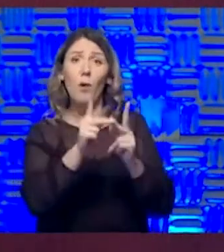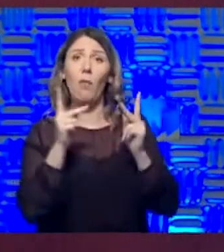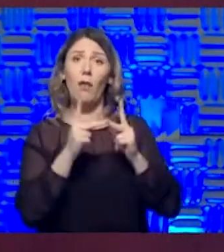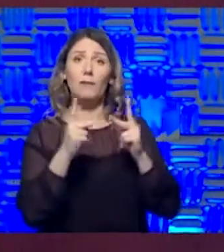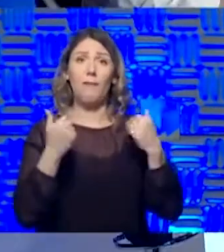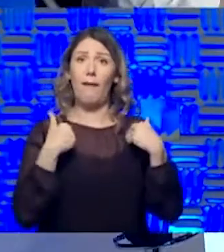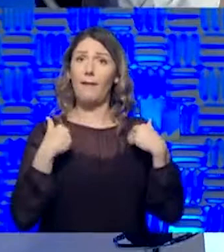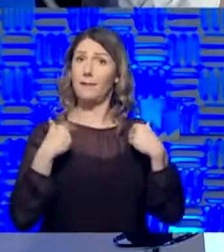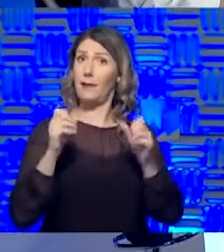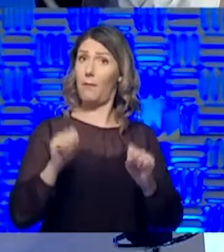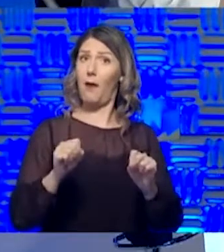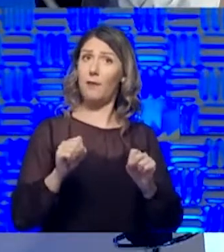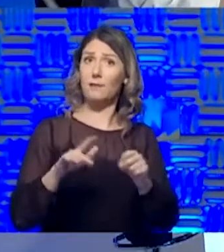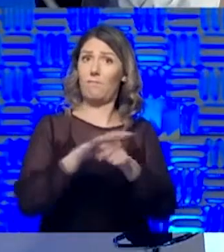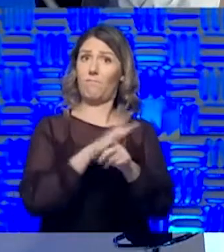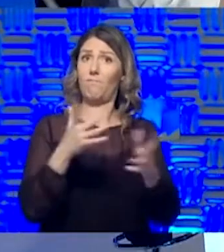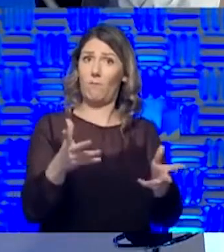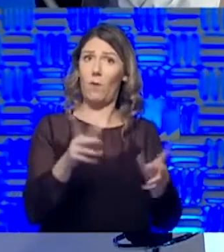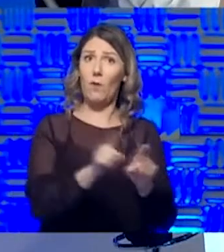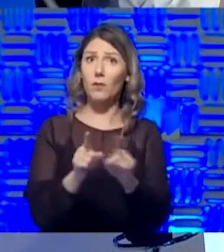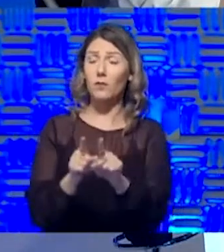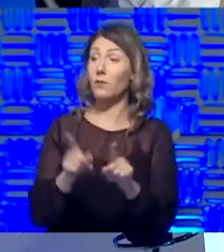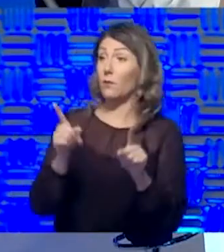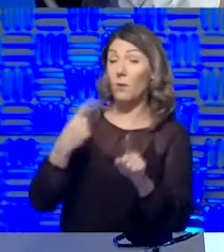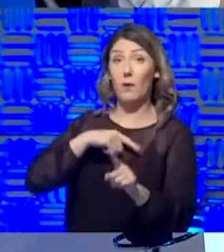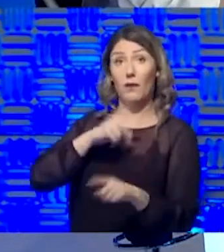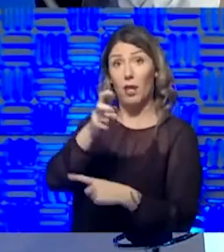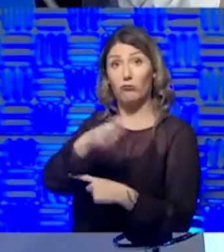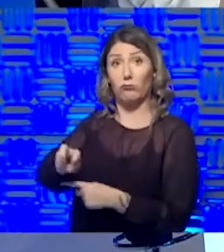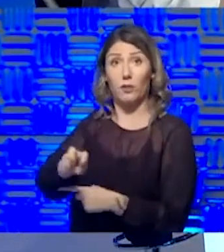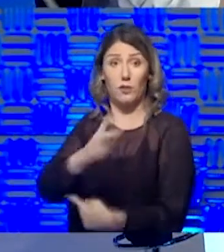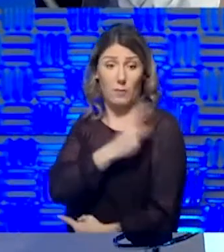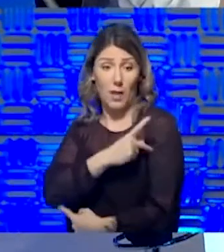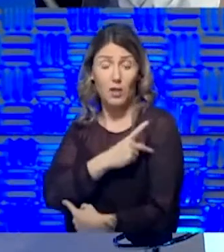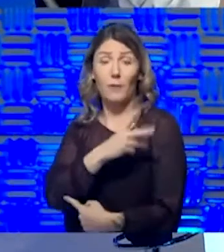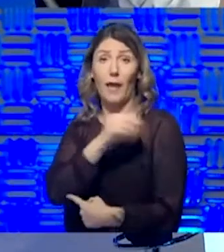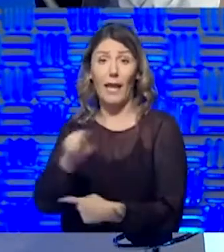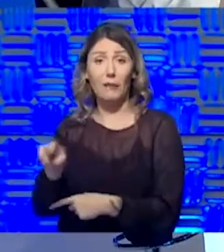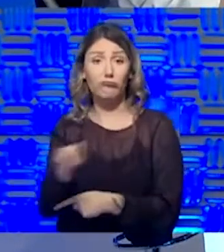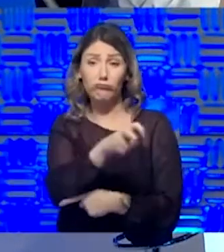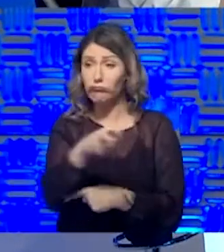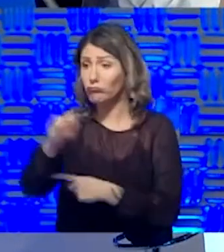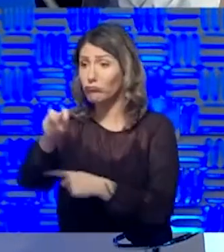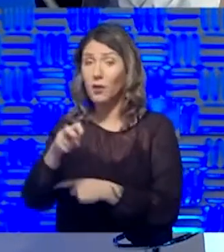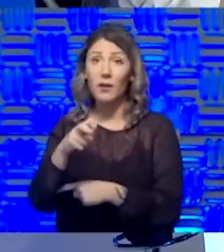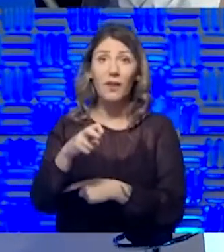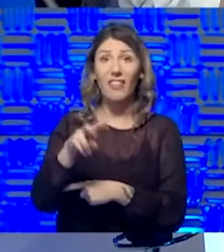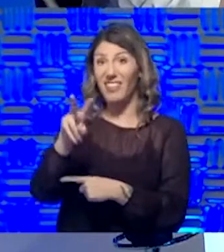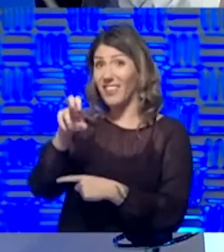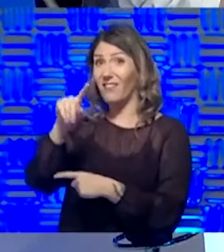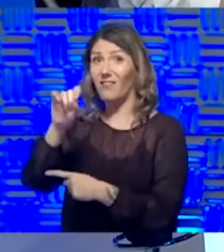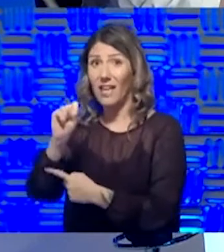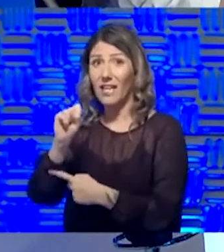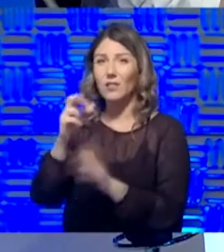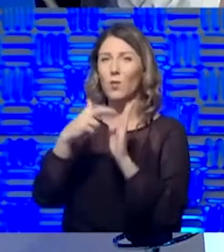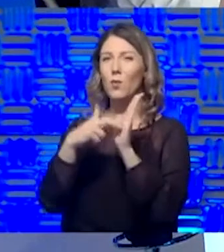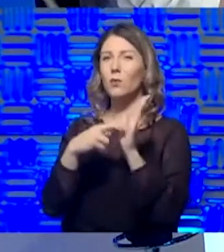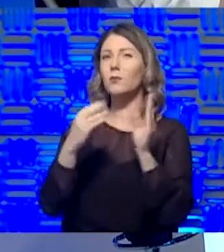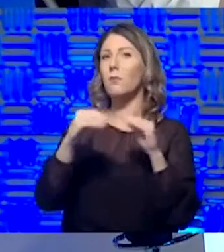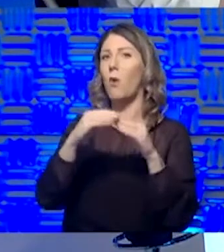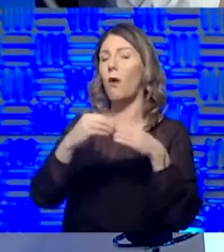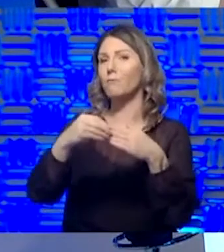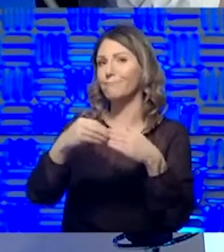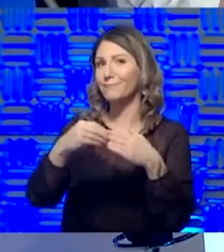capacity. Right, and we could either transfer patients, or we could transfer ventilators too, because some rules have gotten a little easier around that for us.